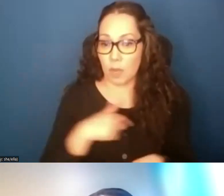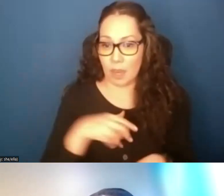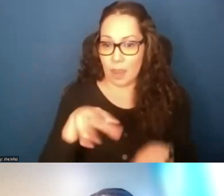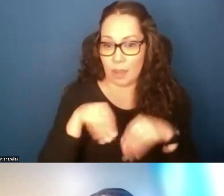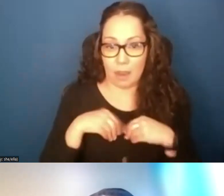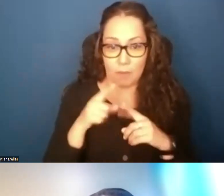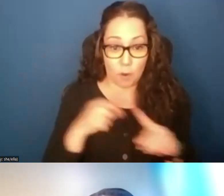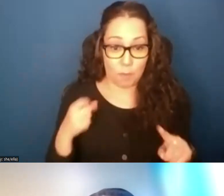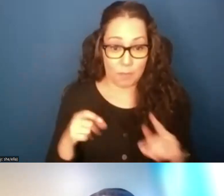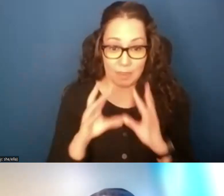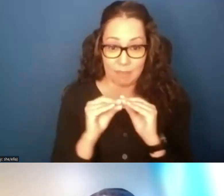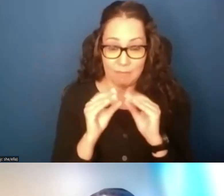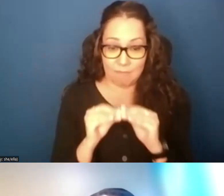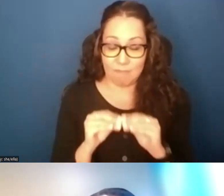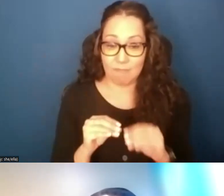session.